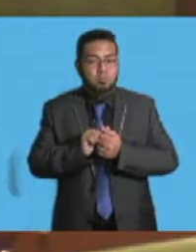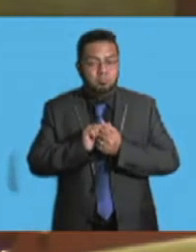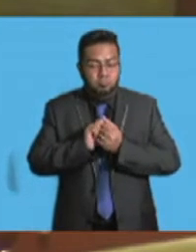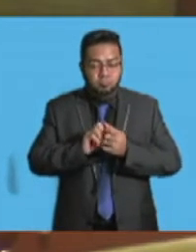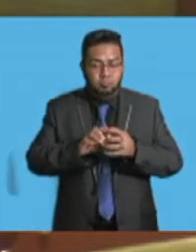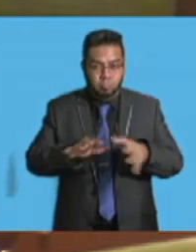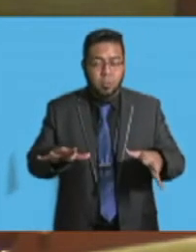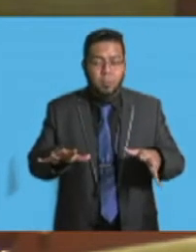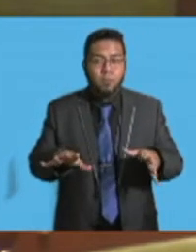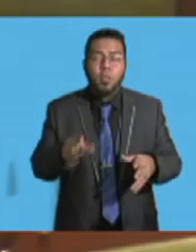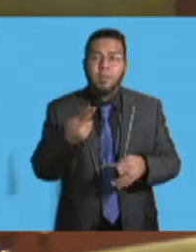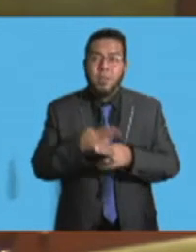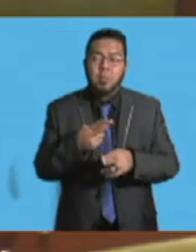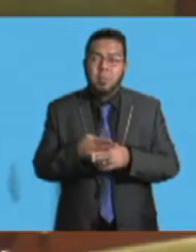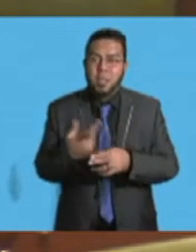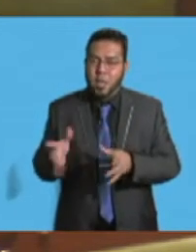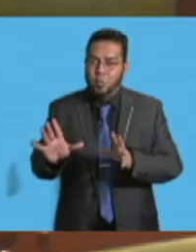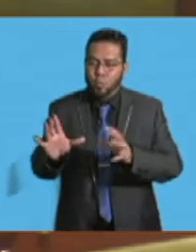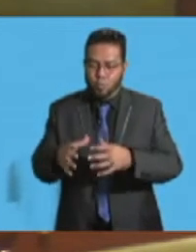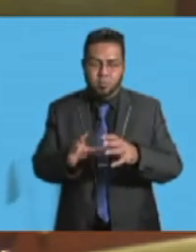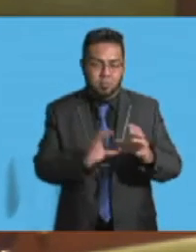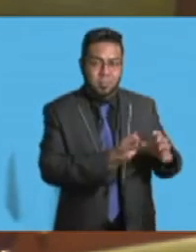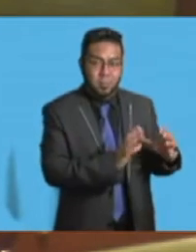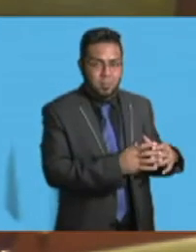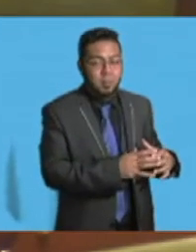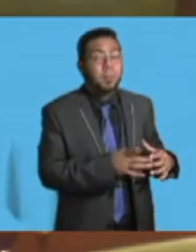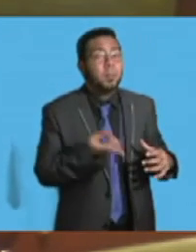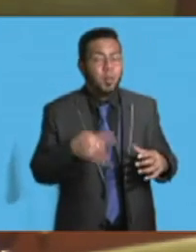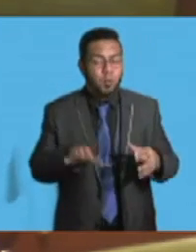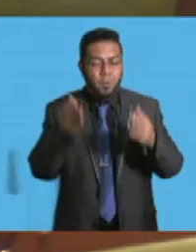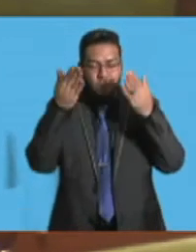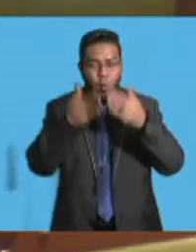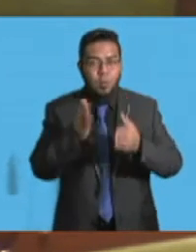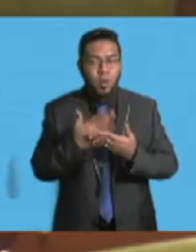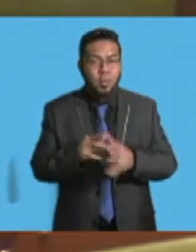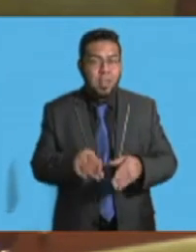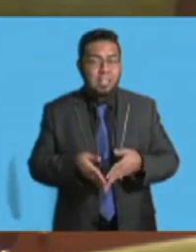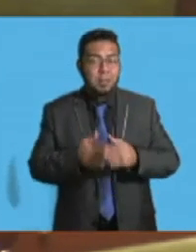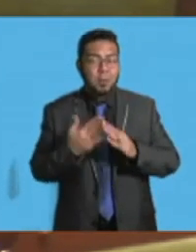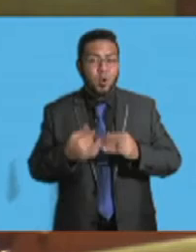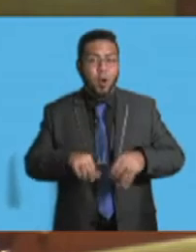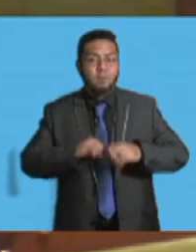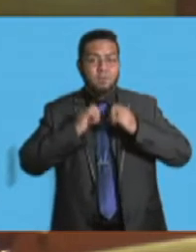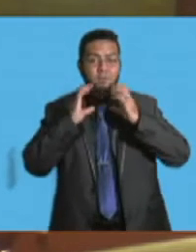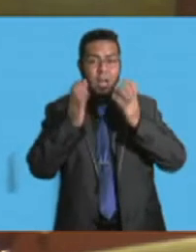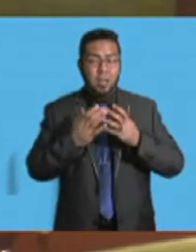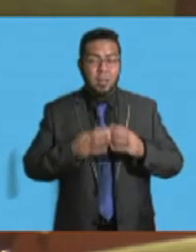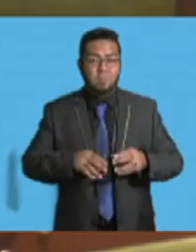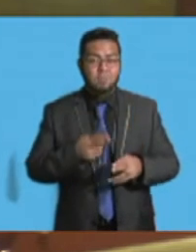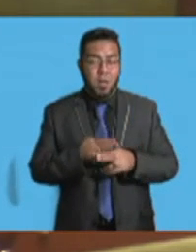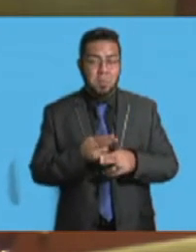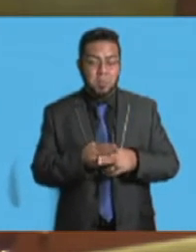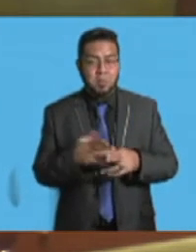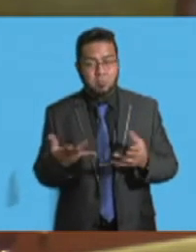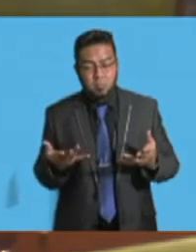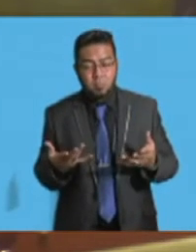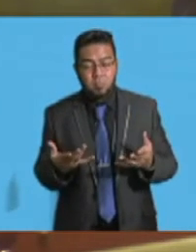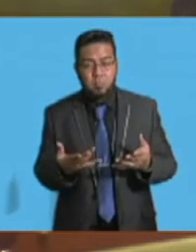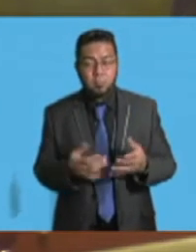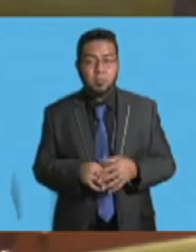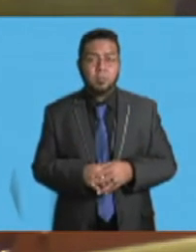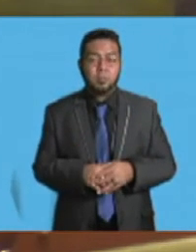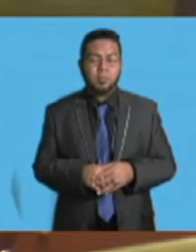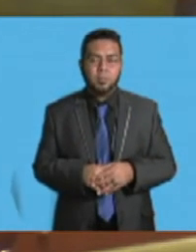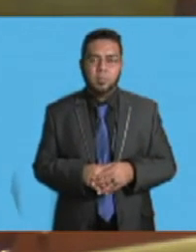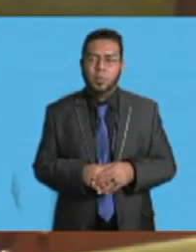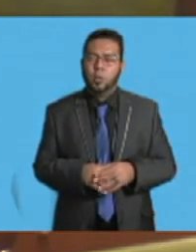farms and cluster groups. Furthermore, it will focus on the establishment of fattening farms, renovation of infrastructures and